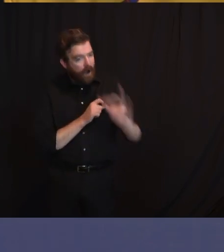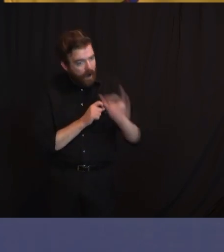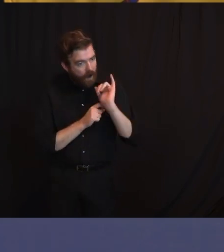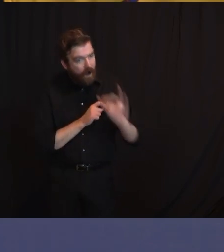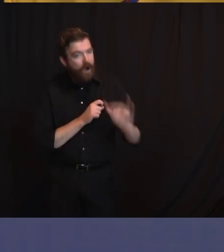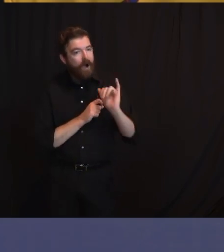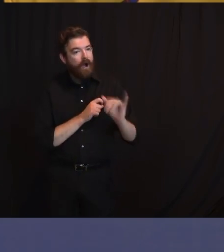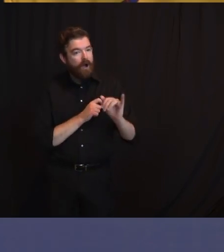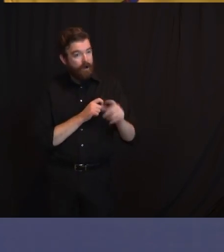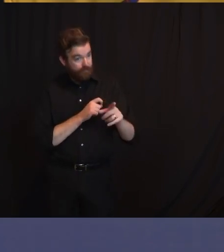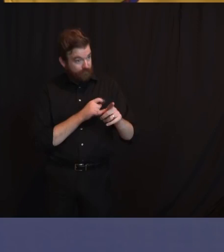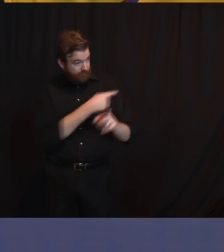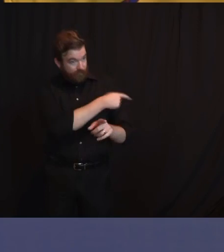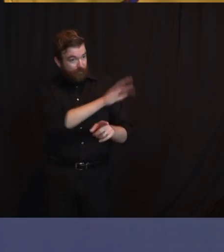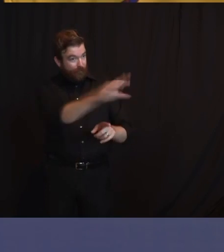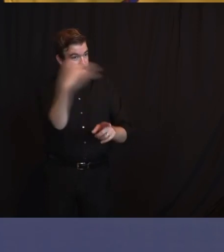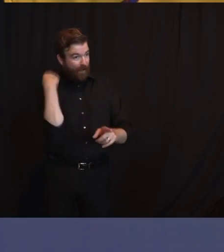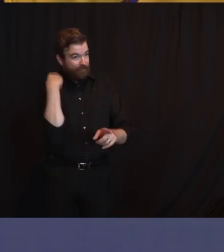my left.